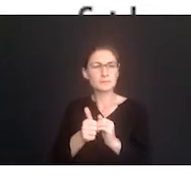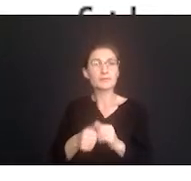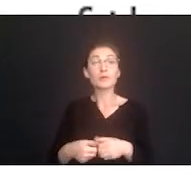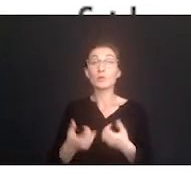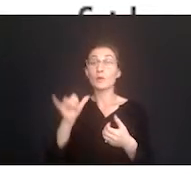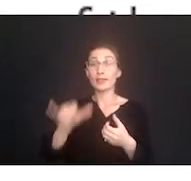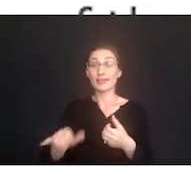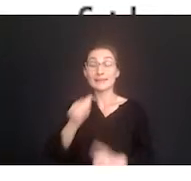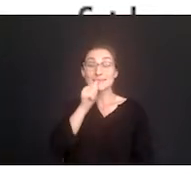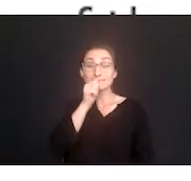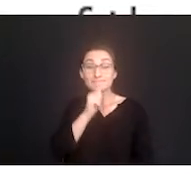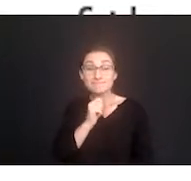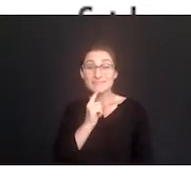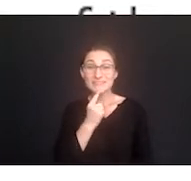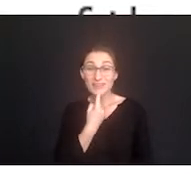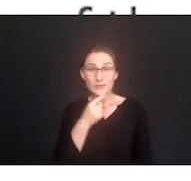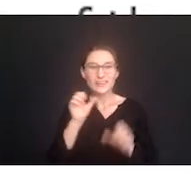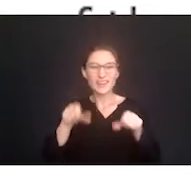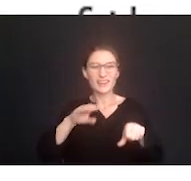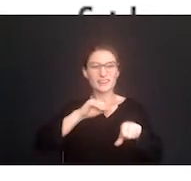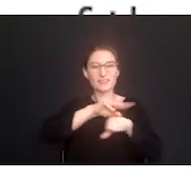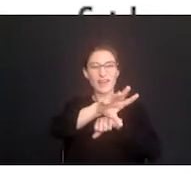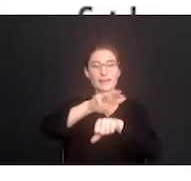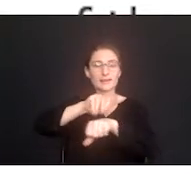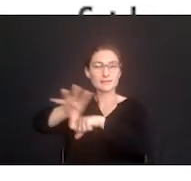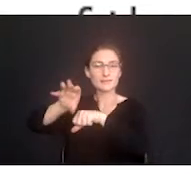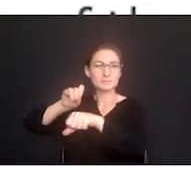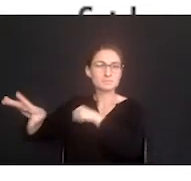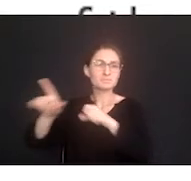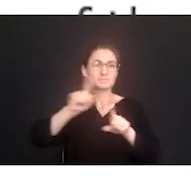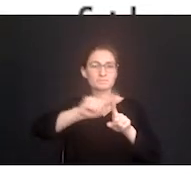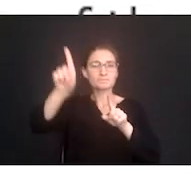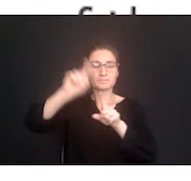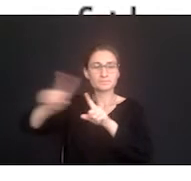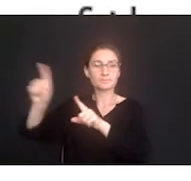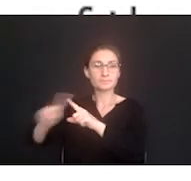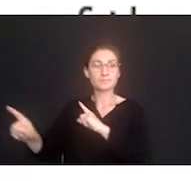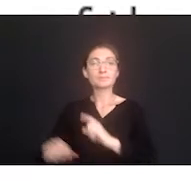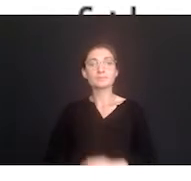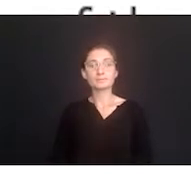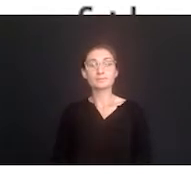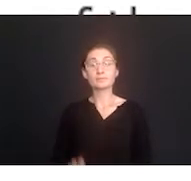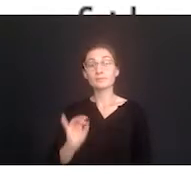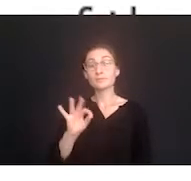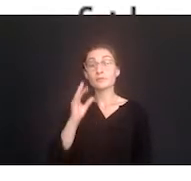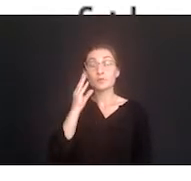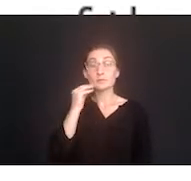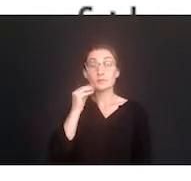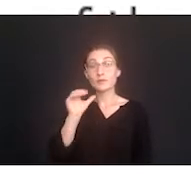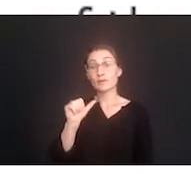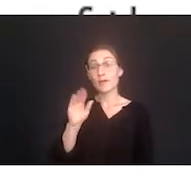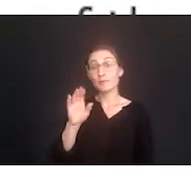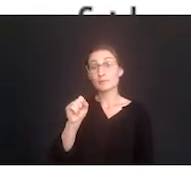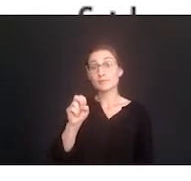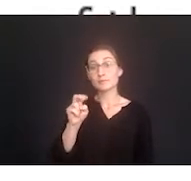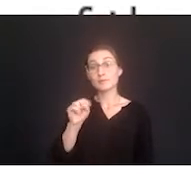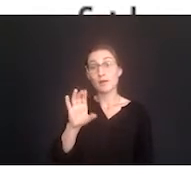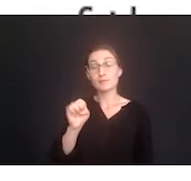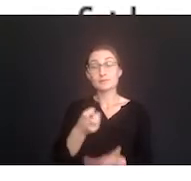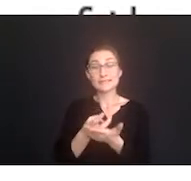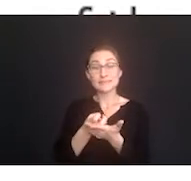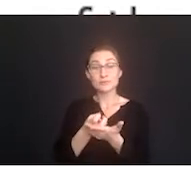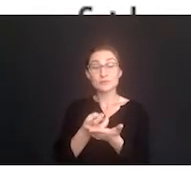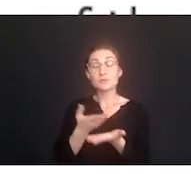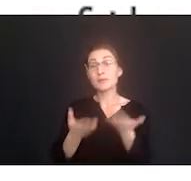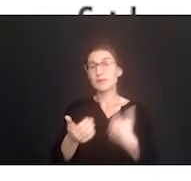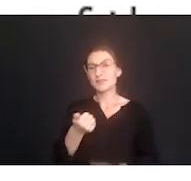person to person, so that may also affect the quality of life that person has. Someone who has an absence seizure, which maybe it lasts